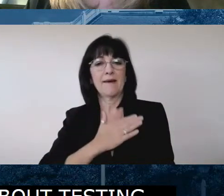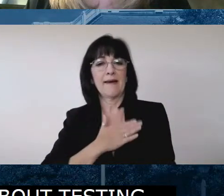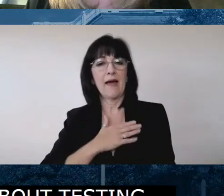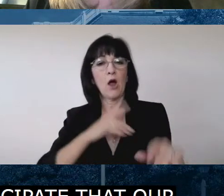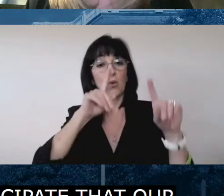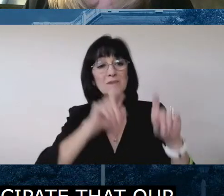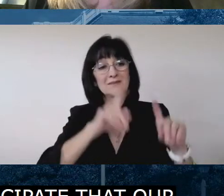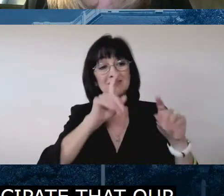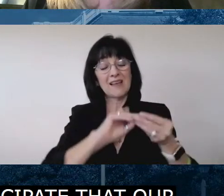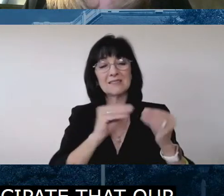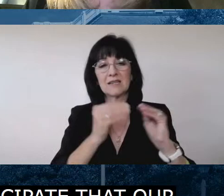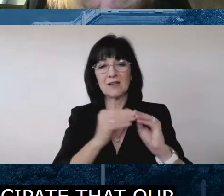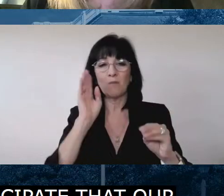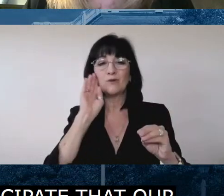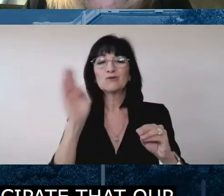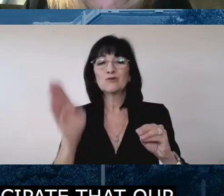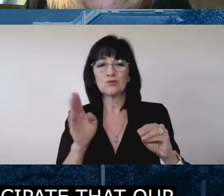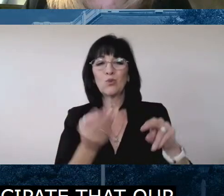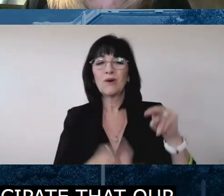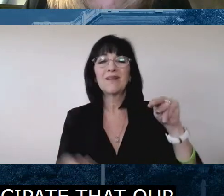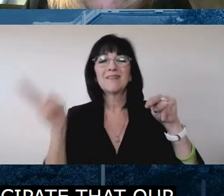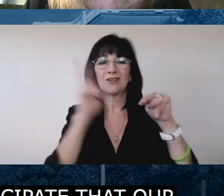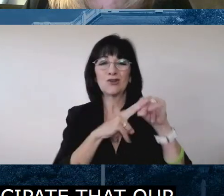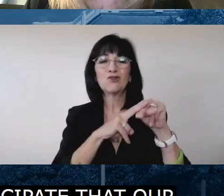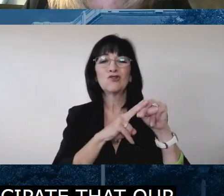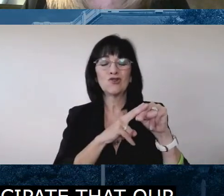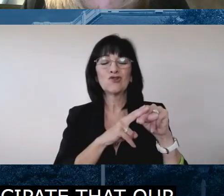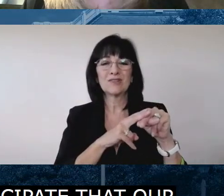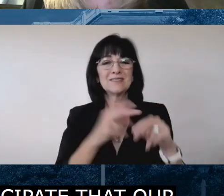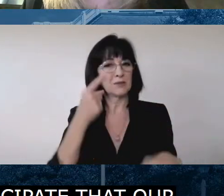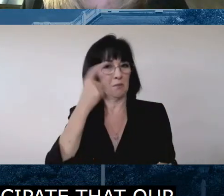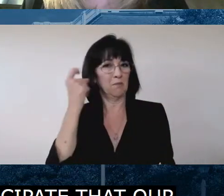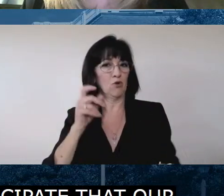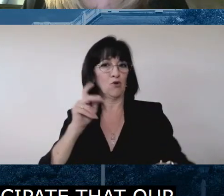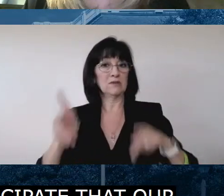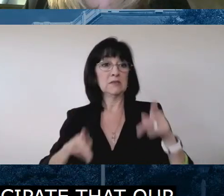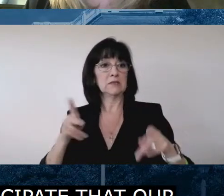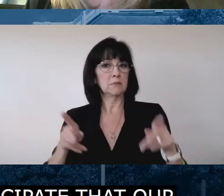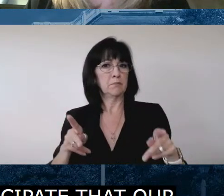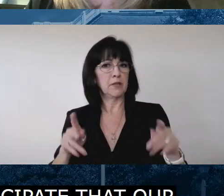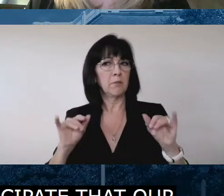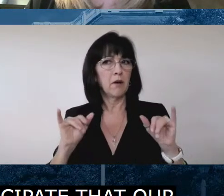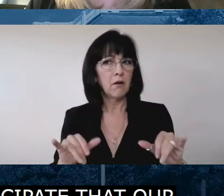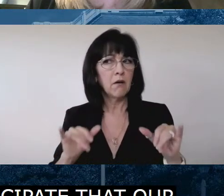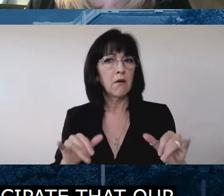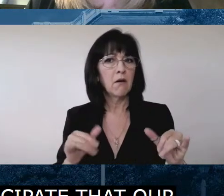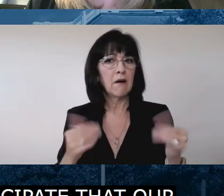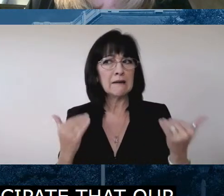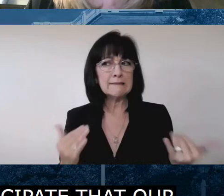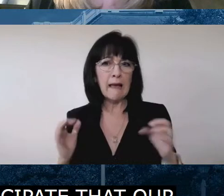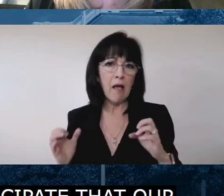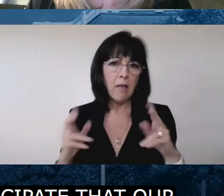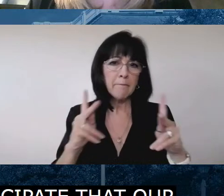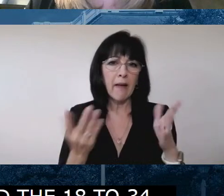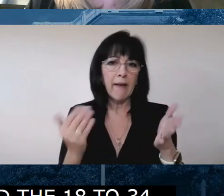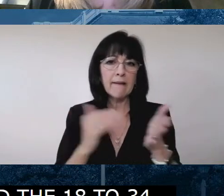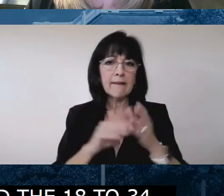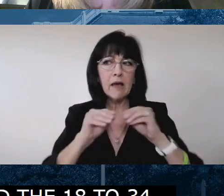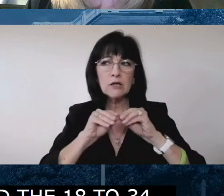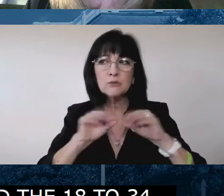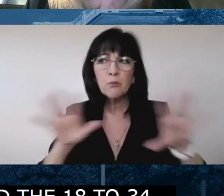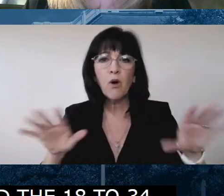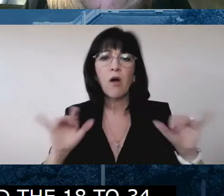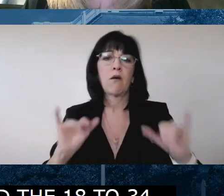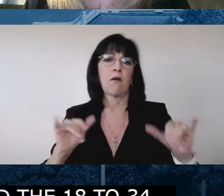more. And the 18 to 34 age range continues to have the highest case rates across the state, which again